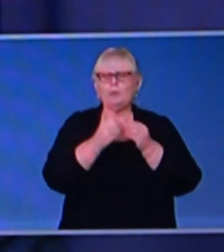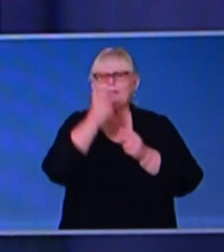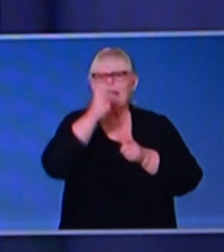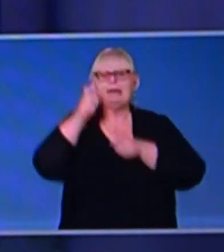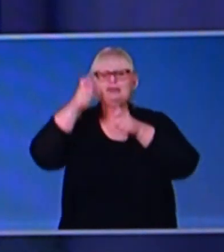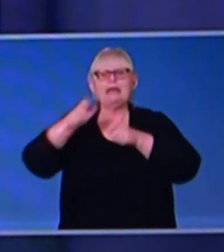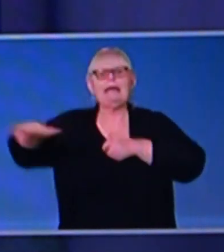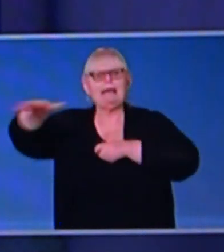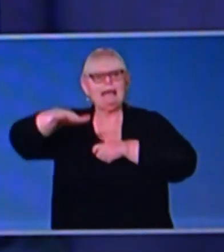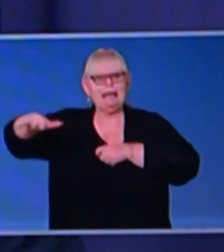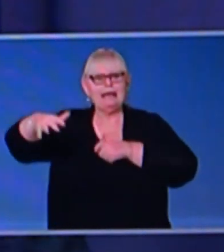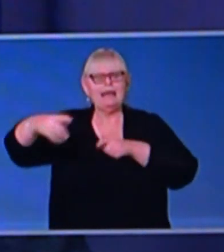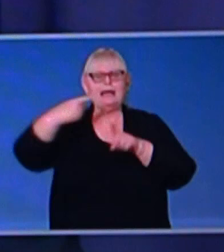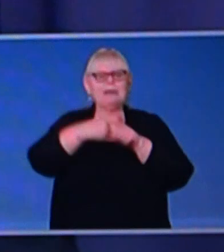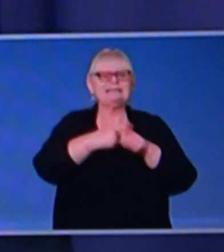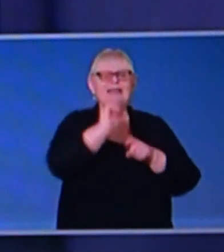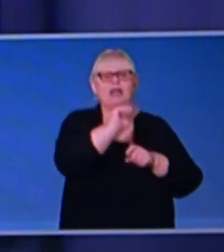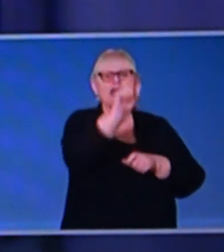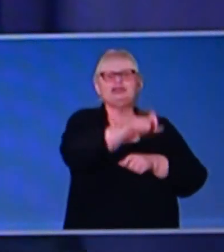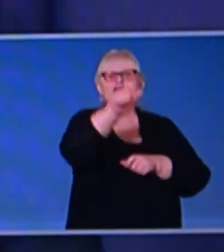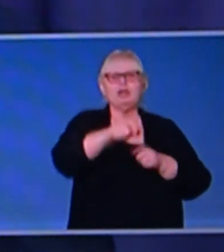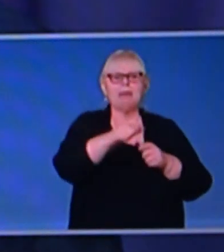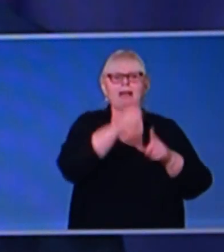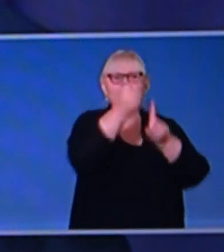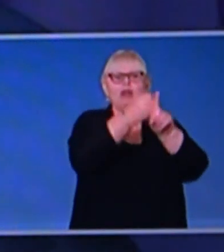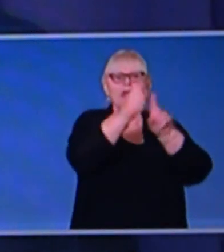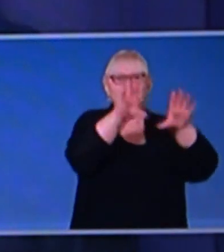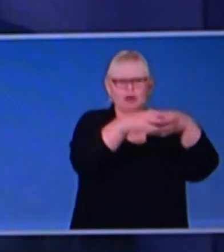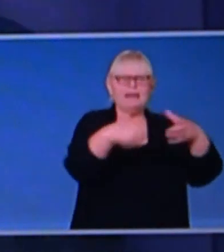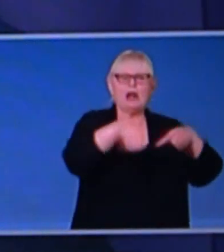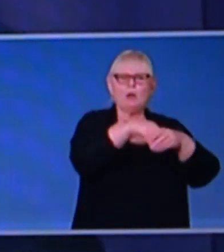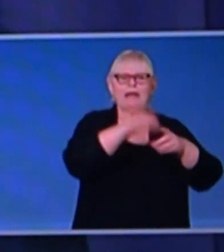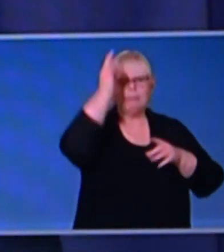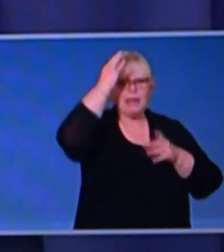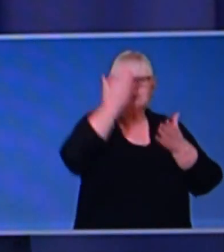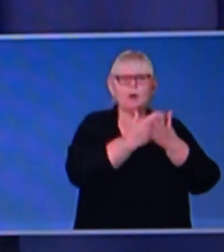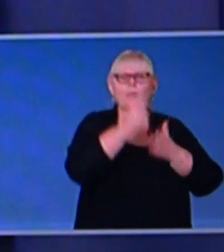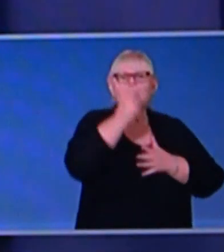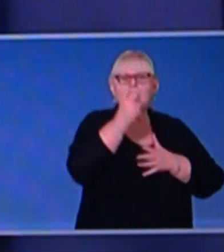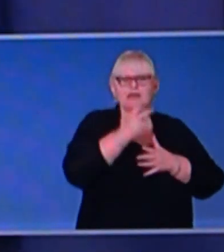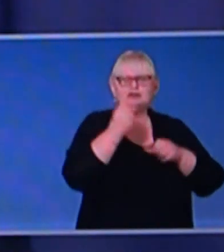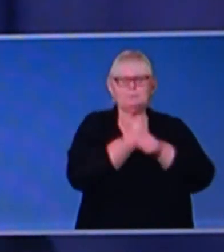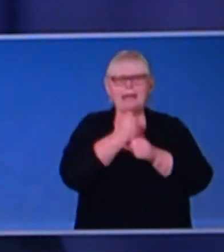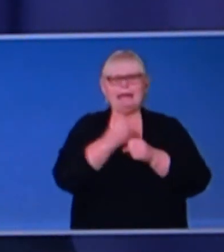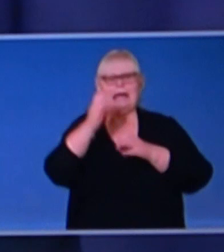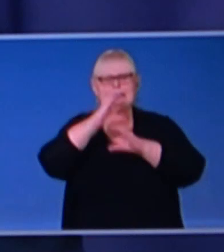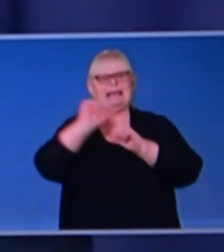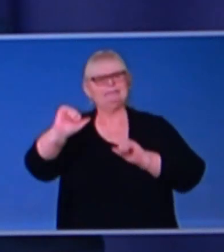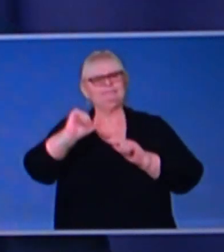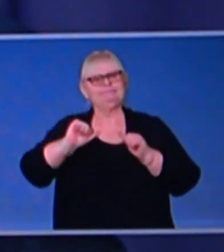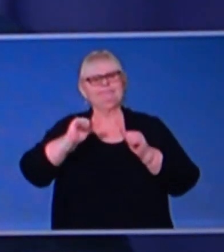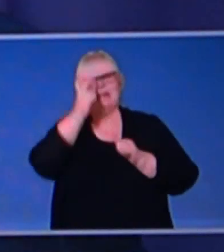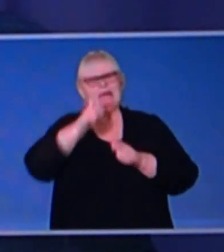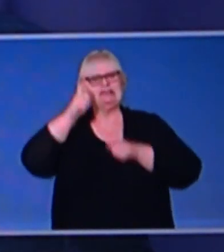sector and aged care consumer groups, including the Council on the Ageing, towards developing an industry code of conduct